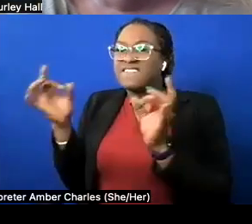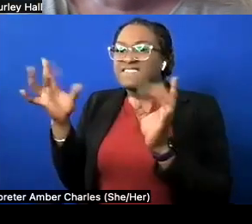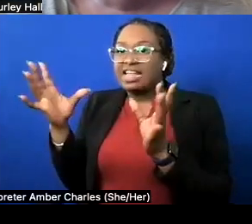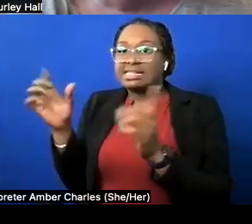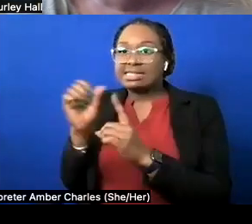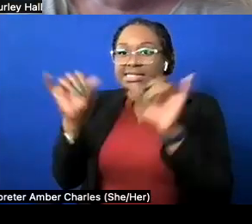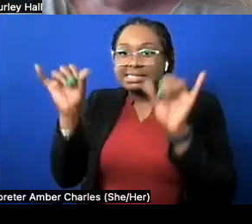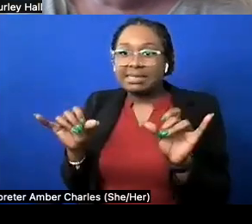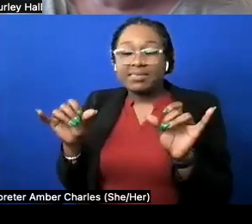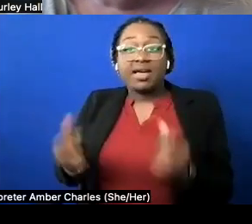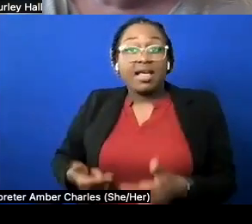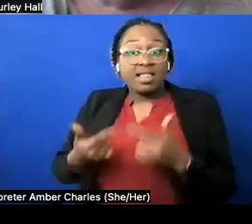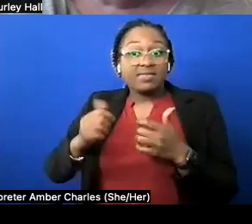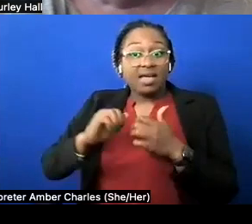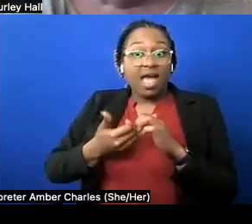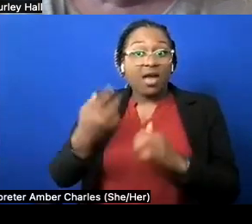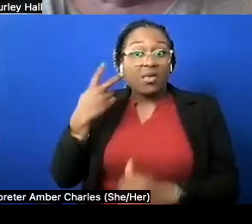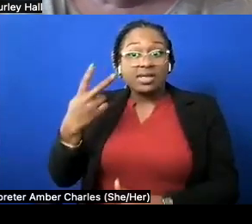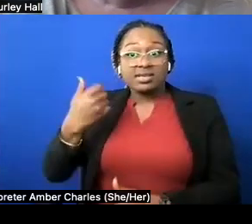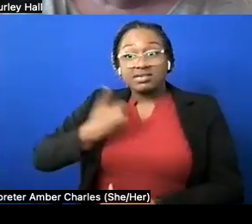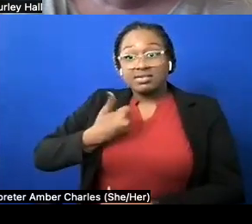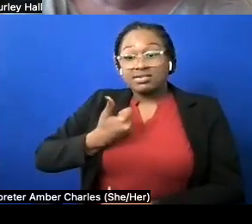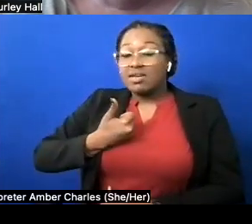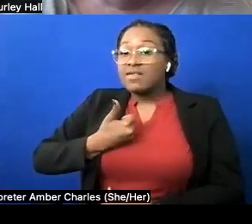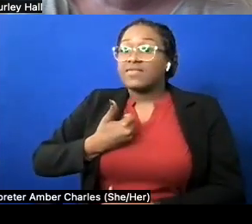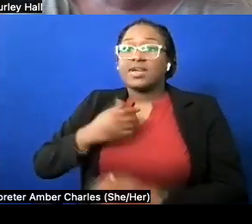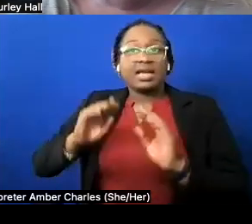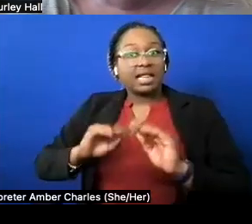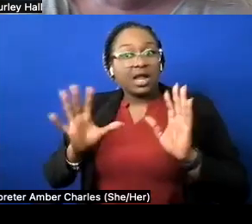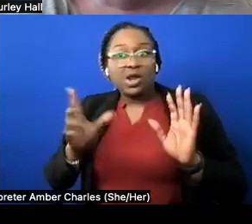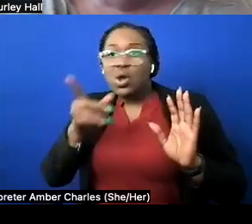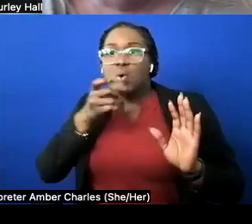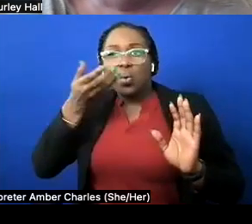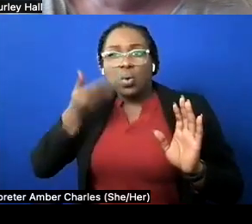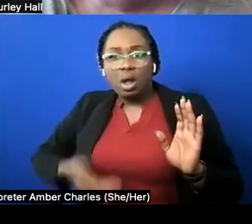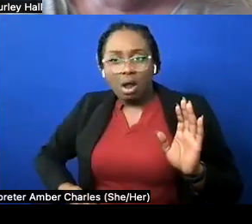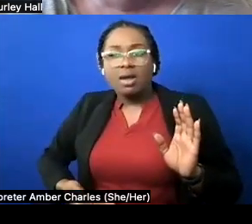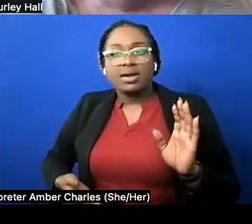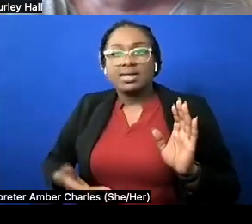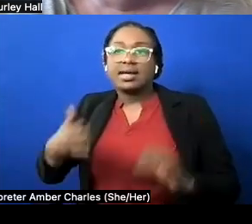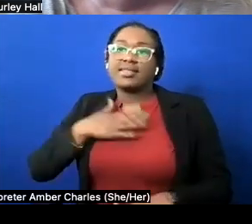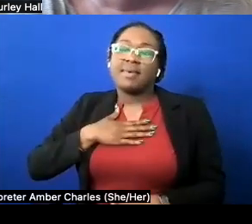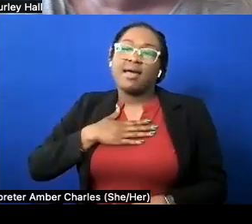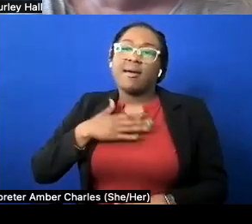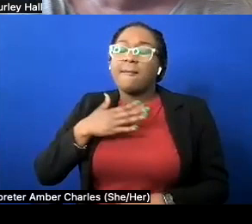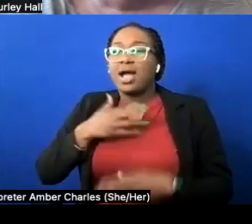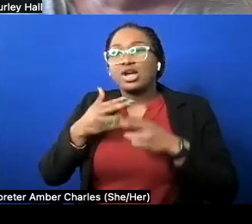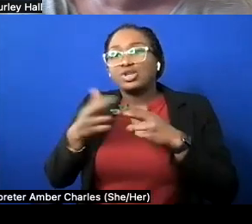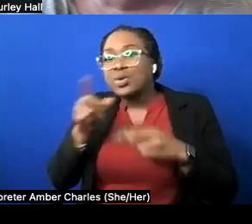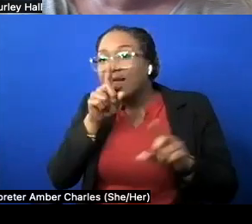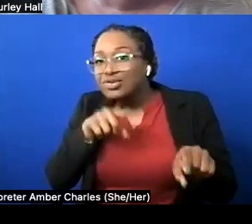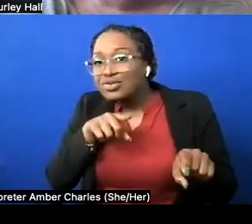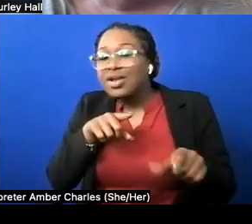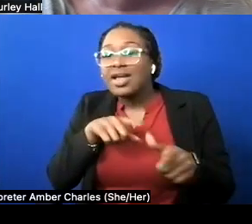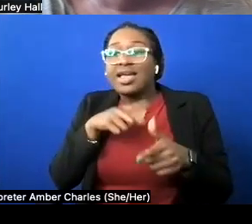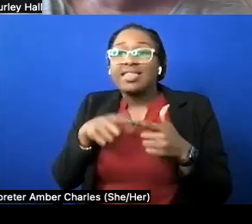how we see ourselves and like clarity in who we are, right? That's like my short answer. And in